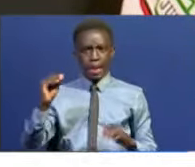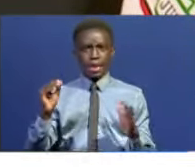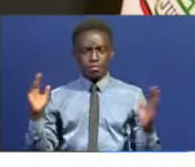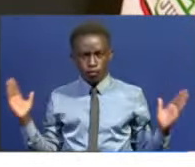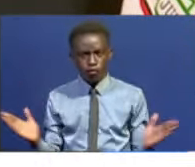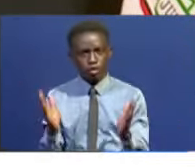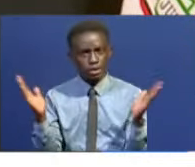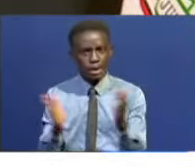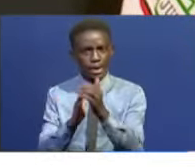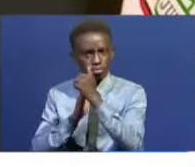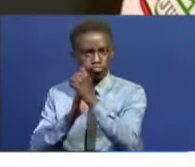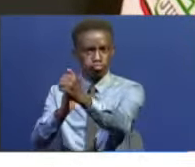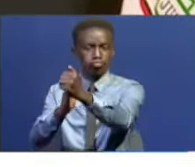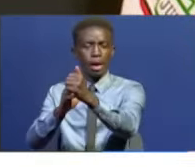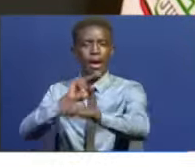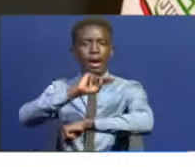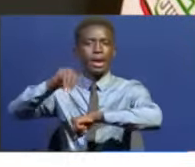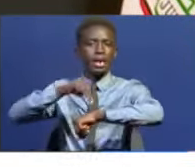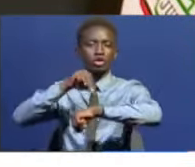national unity.